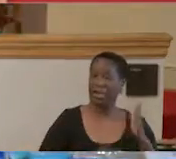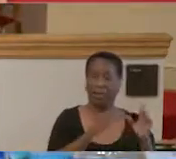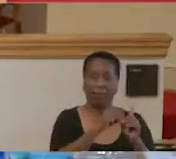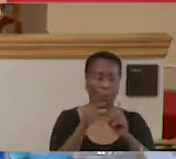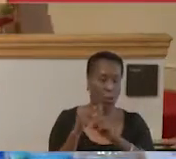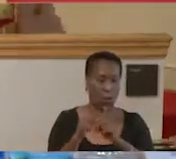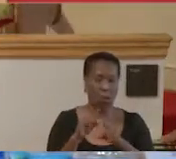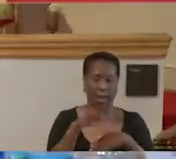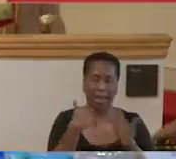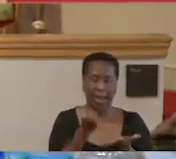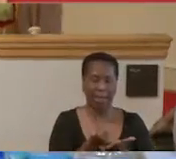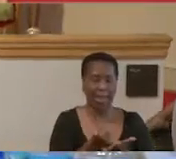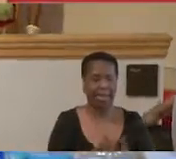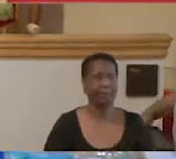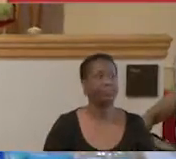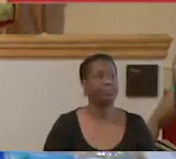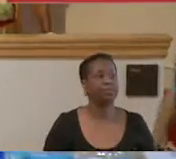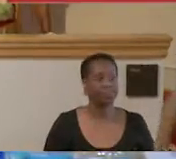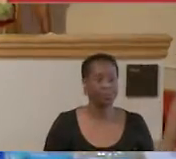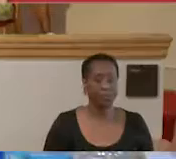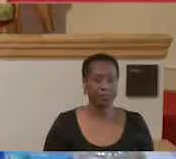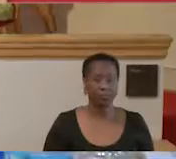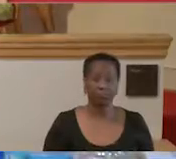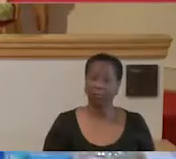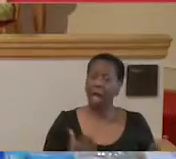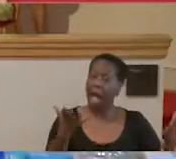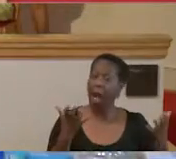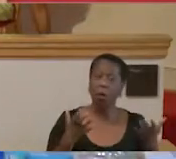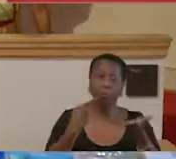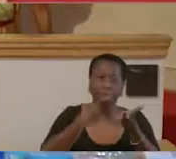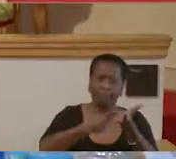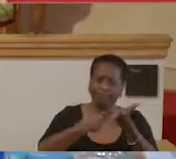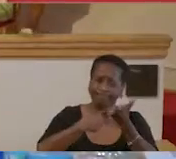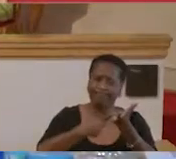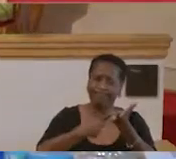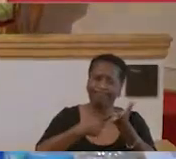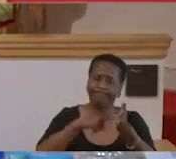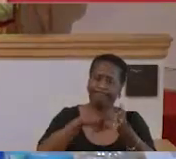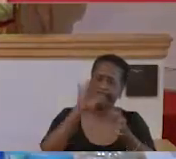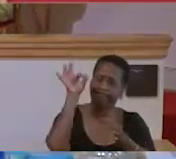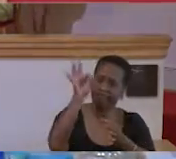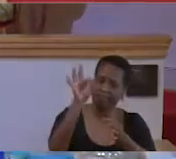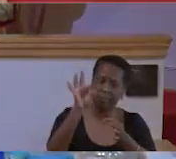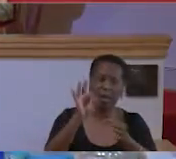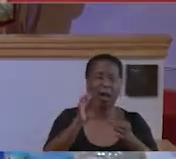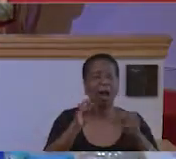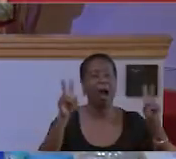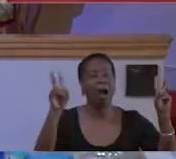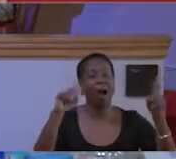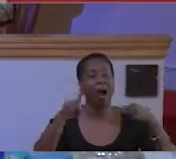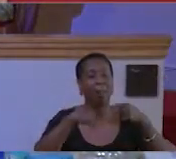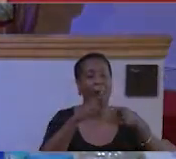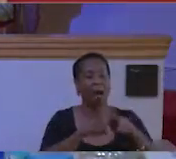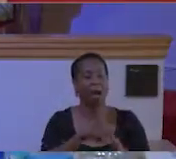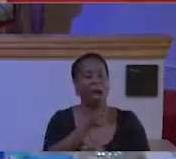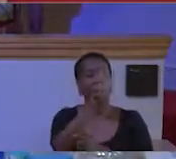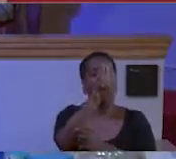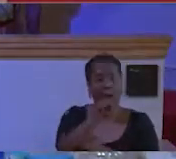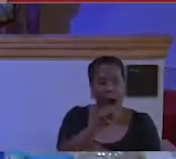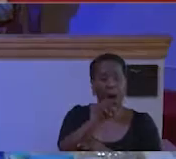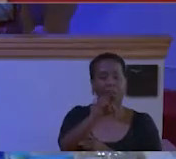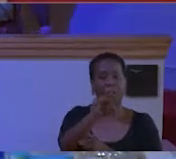word, amen. I want to talk about an unshaken hope.